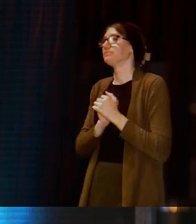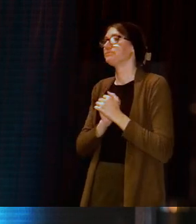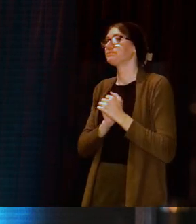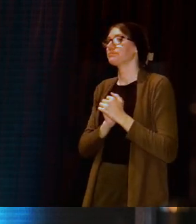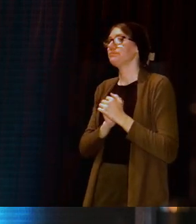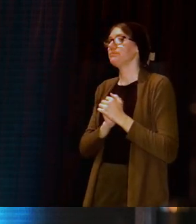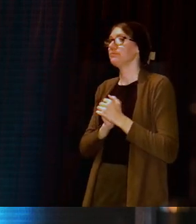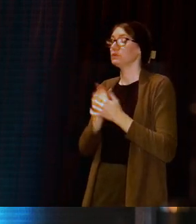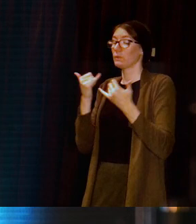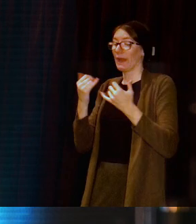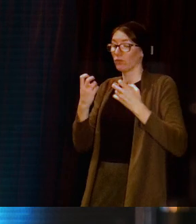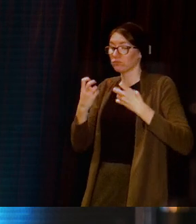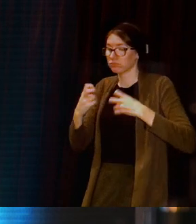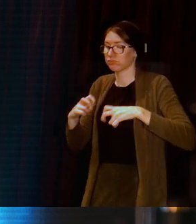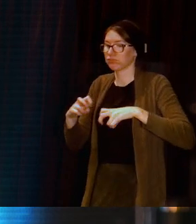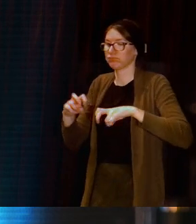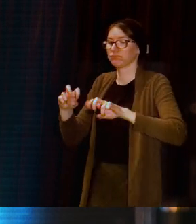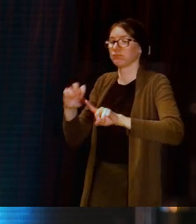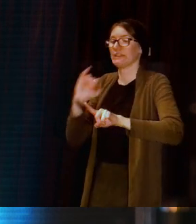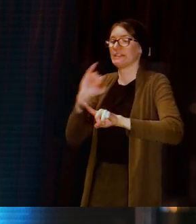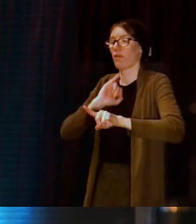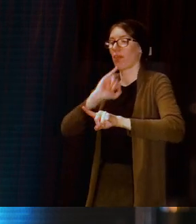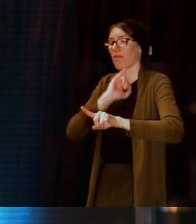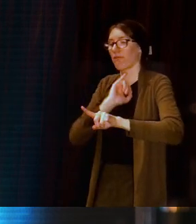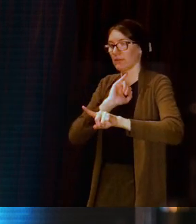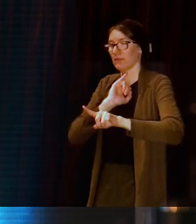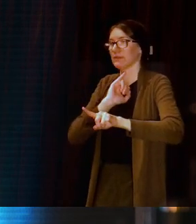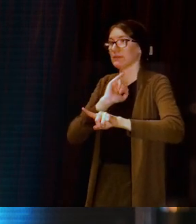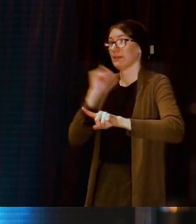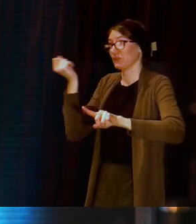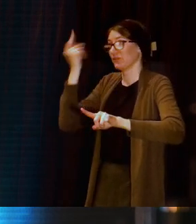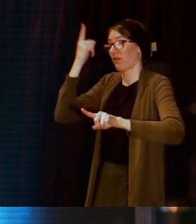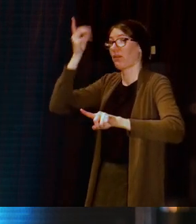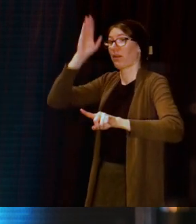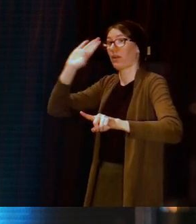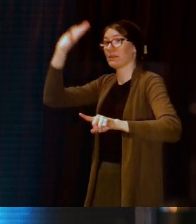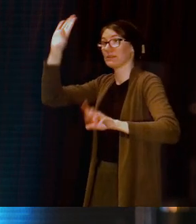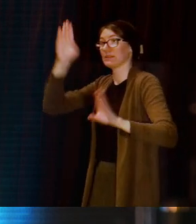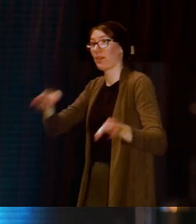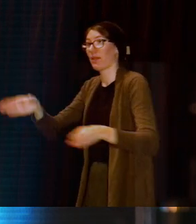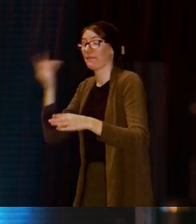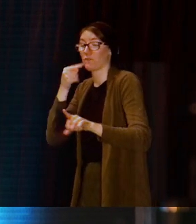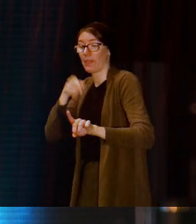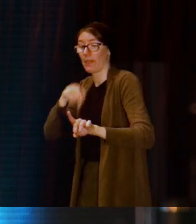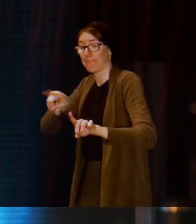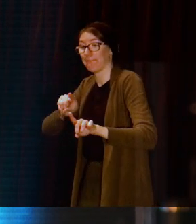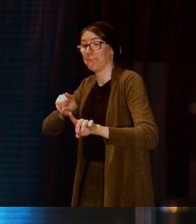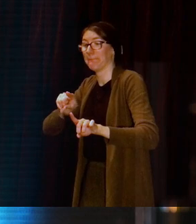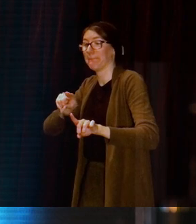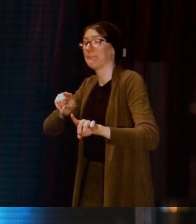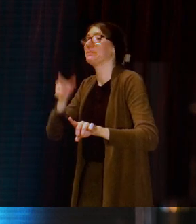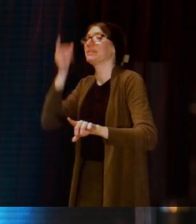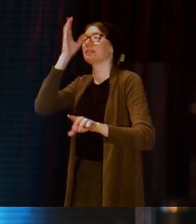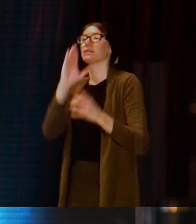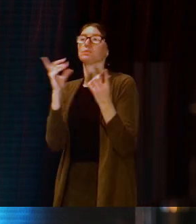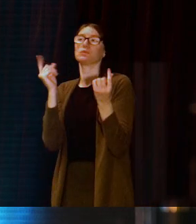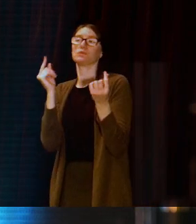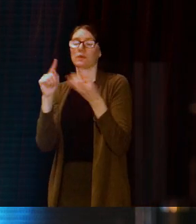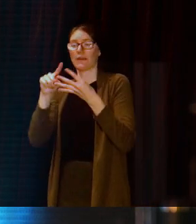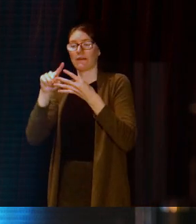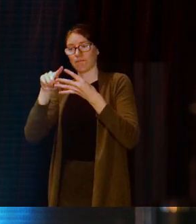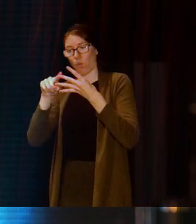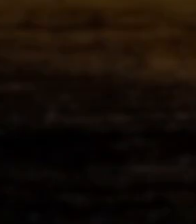So let's move into Israel now. If we're going to understand God's big plan for them, God does something for us. He gives us